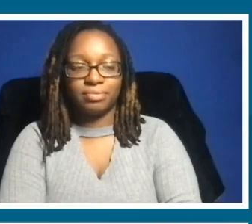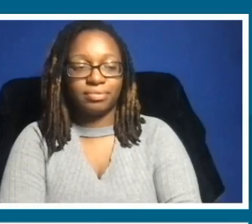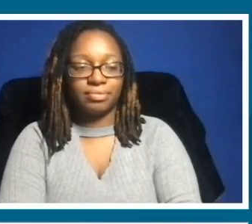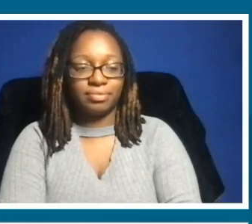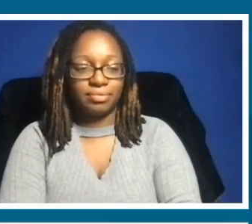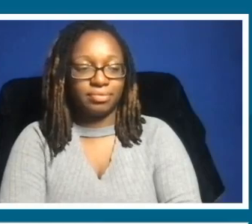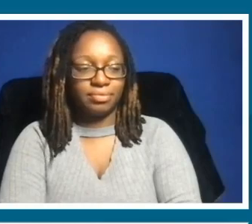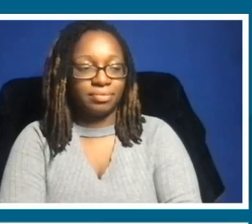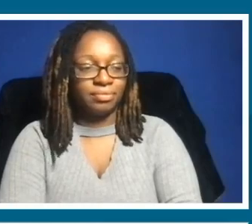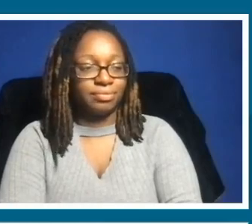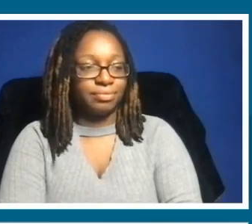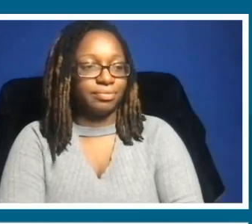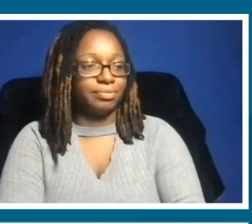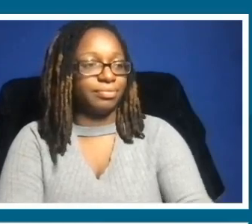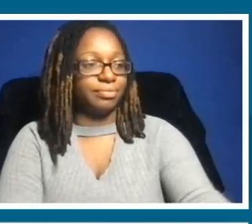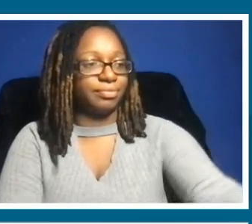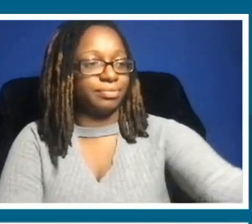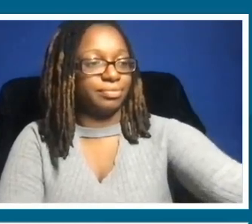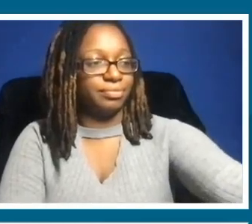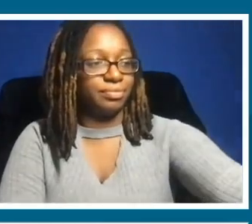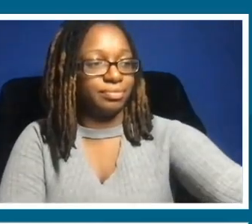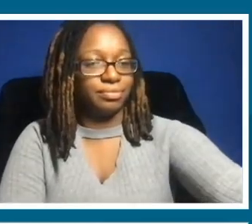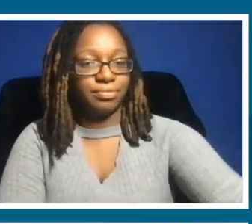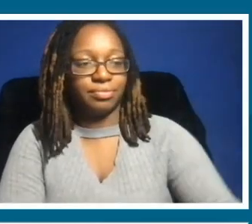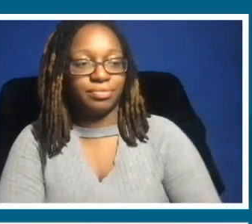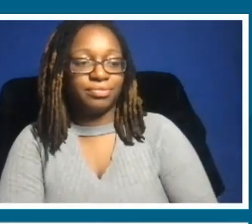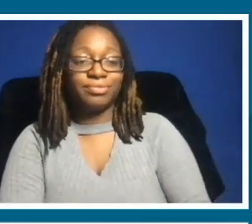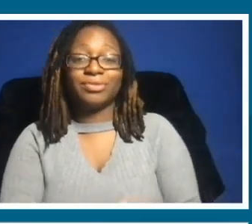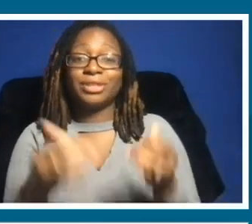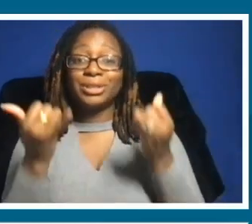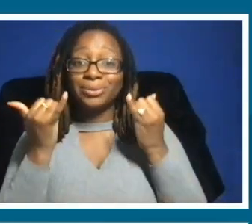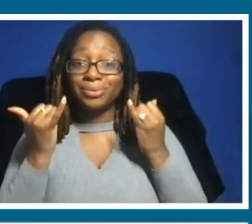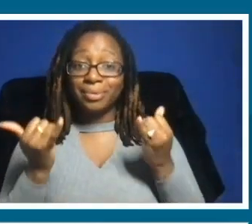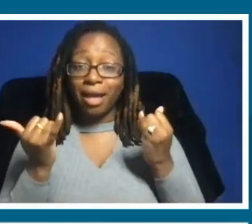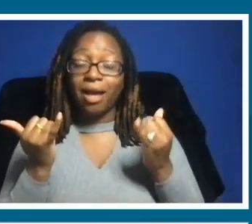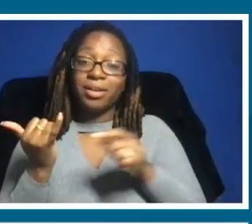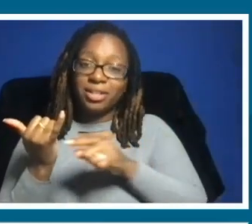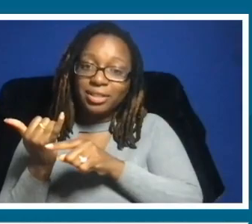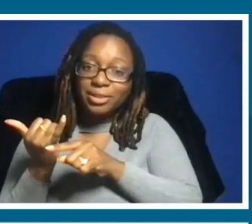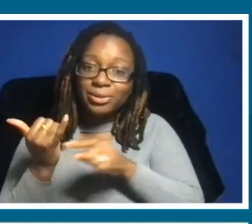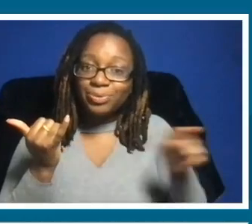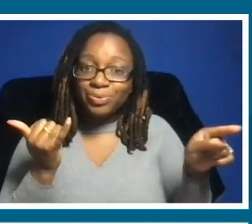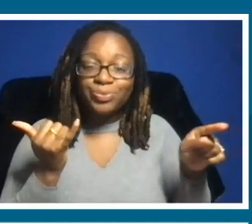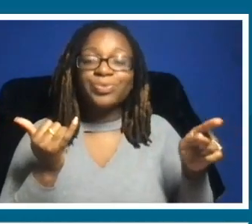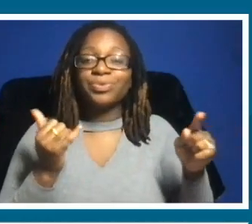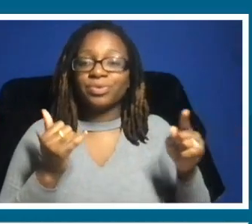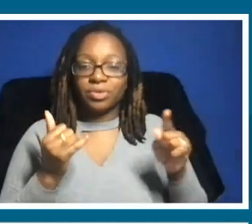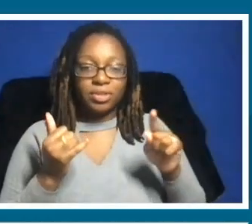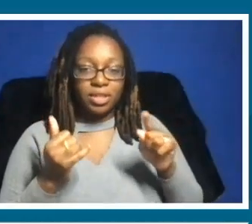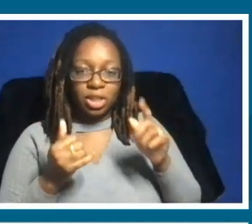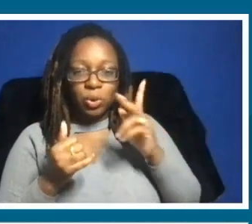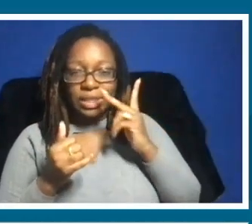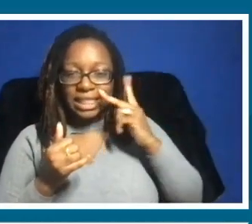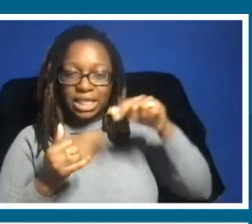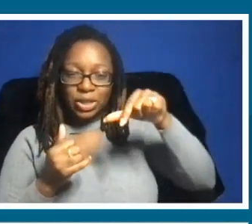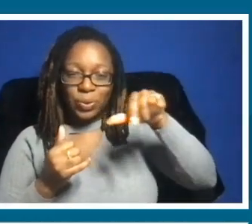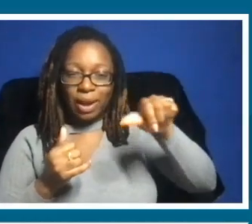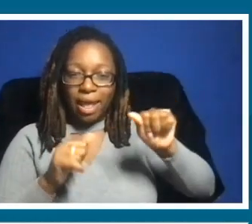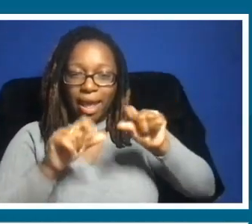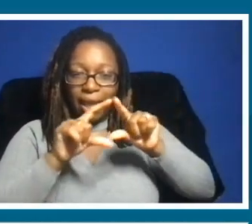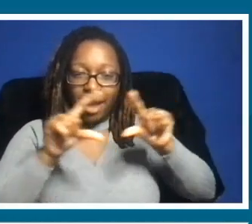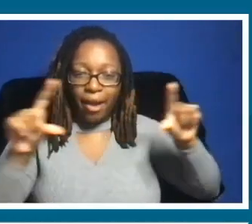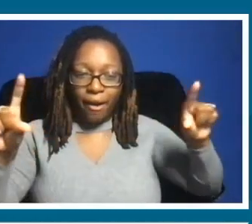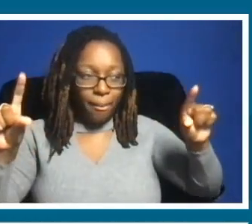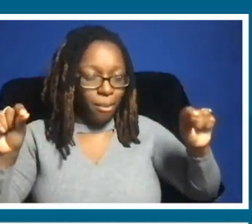All right. So participants, go ahead and type into your box where you can ask questions what you